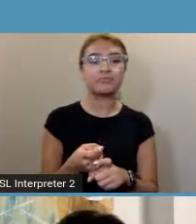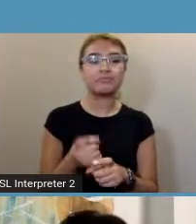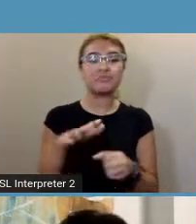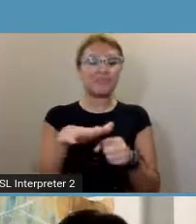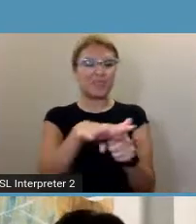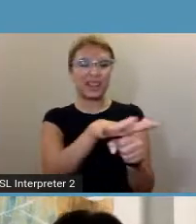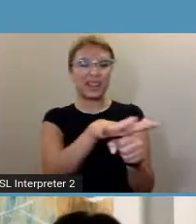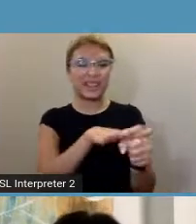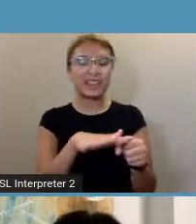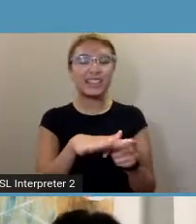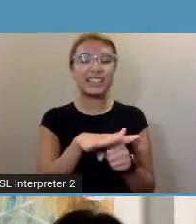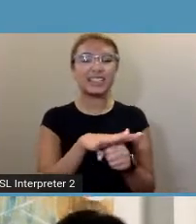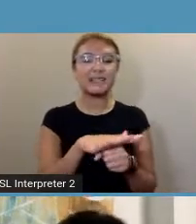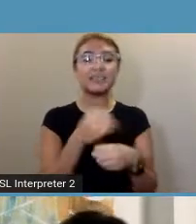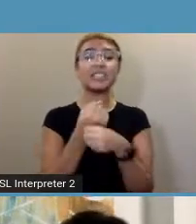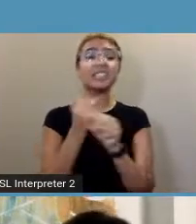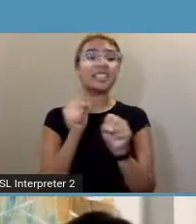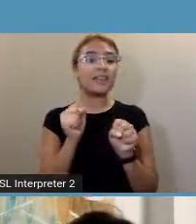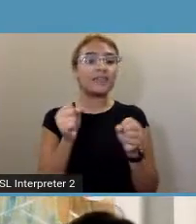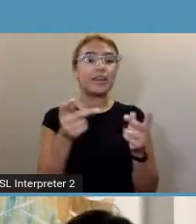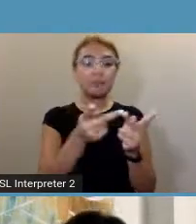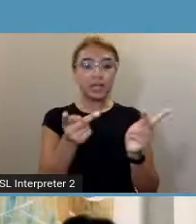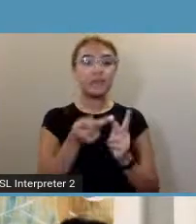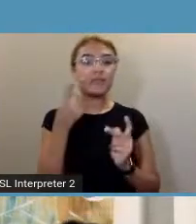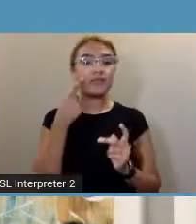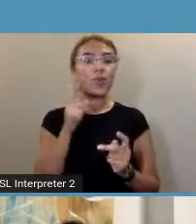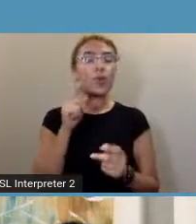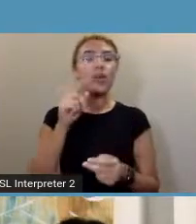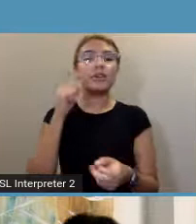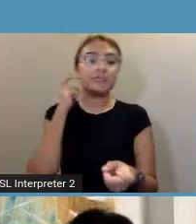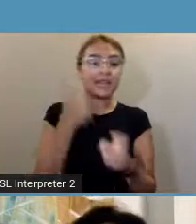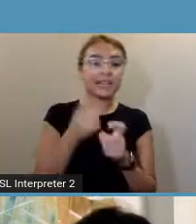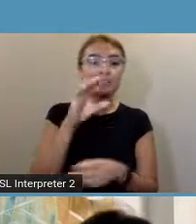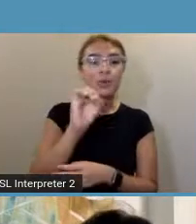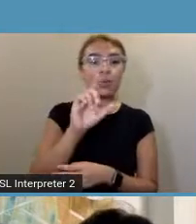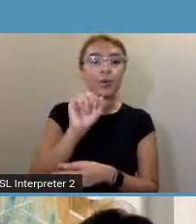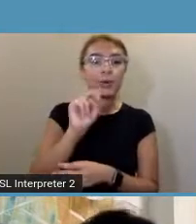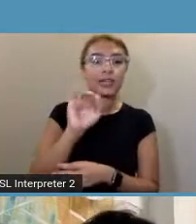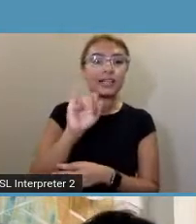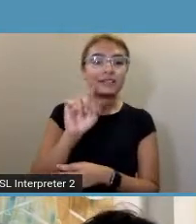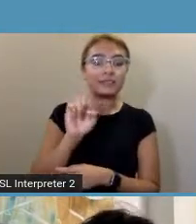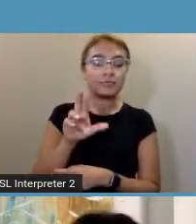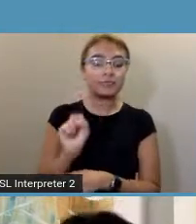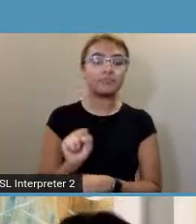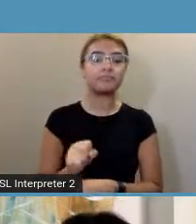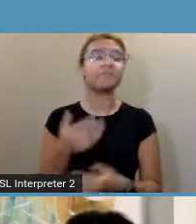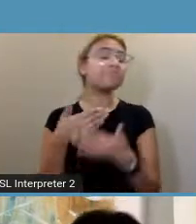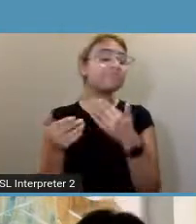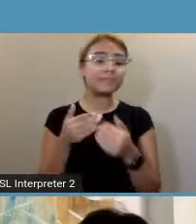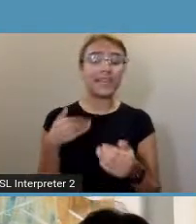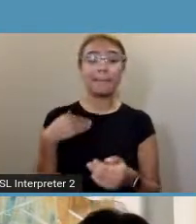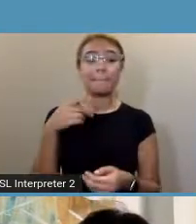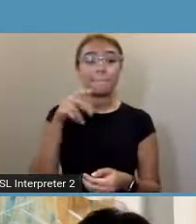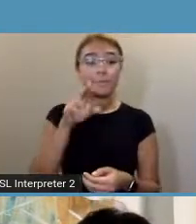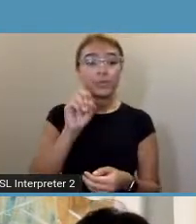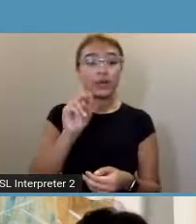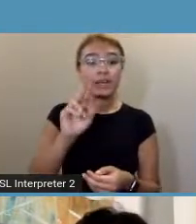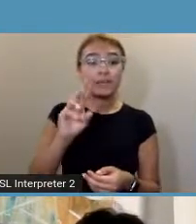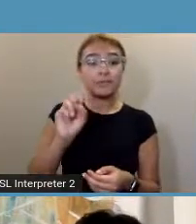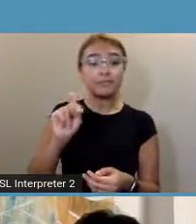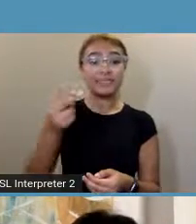area, like a completely safe zone for Spanish colonizers. Anyhow, my pronouns are he, him for